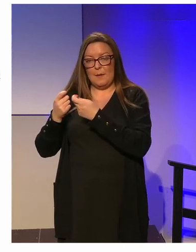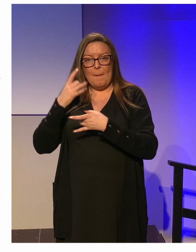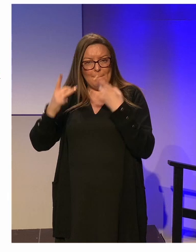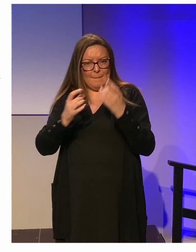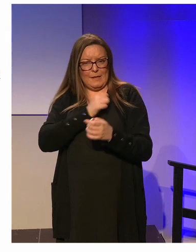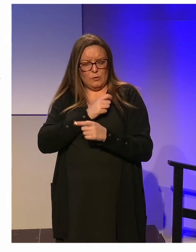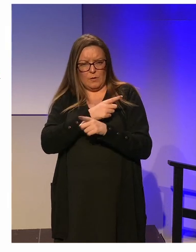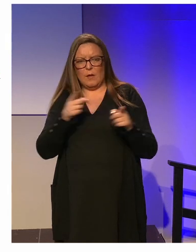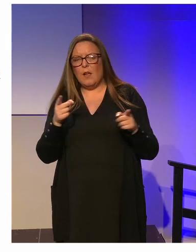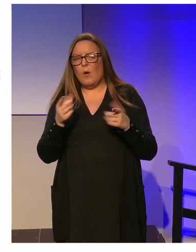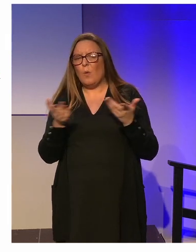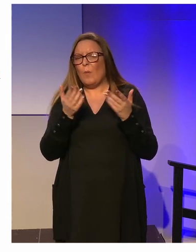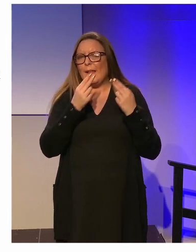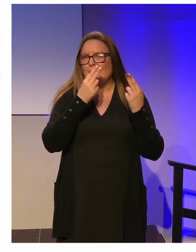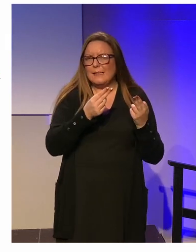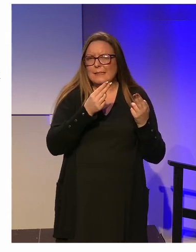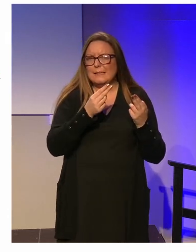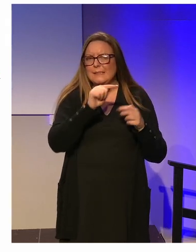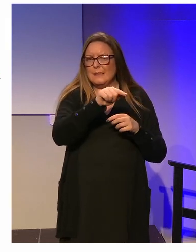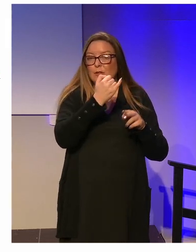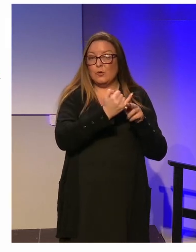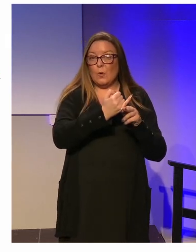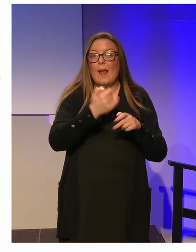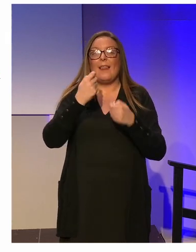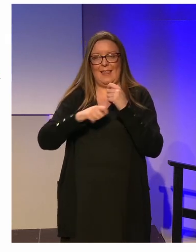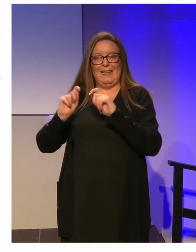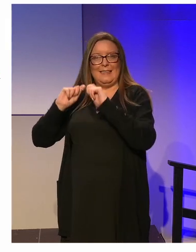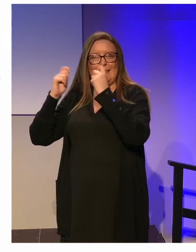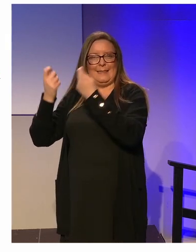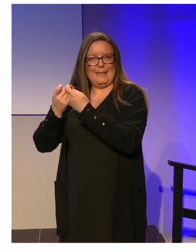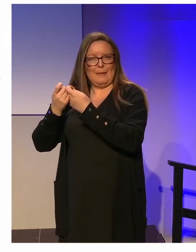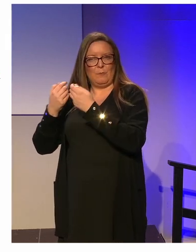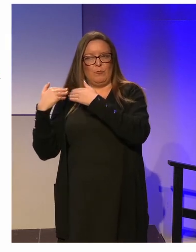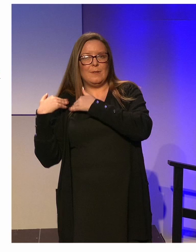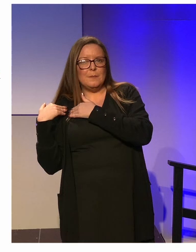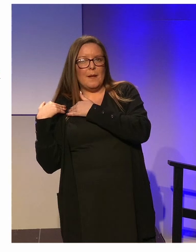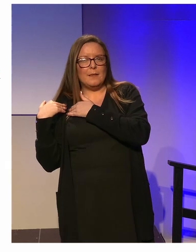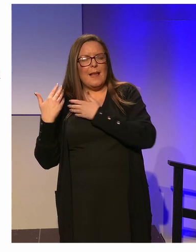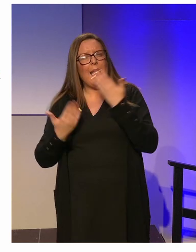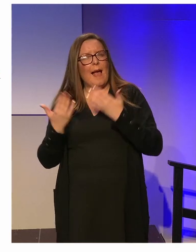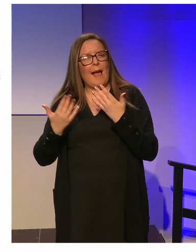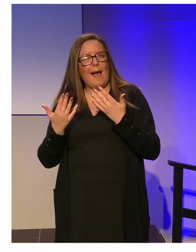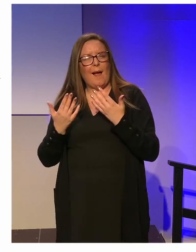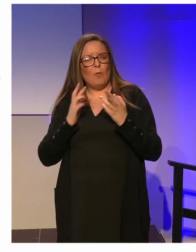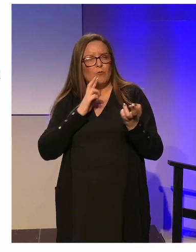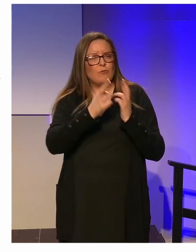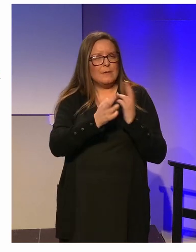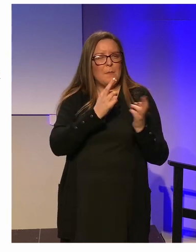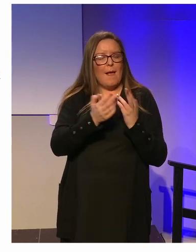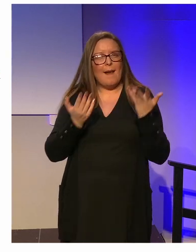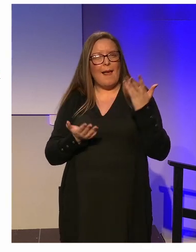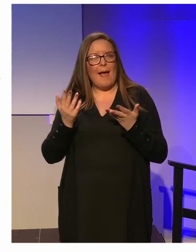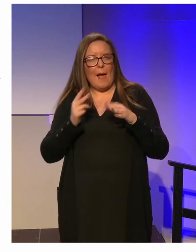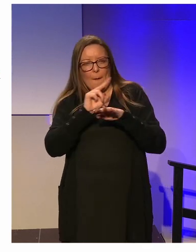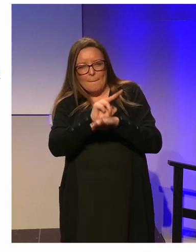where the need is in our school. Then it's a team's responsibility to how are we going to respond to that need and how are we going to monitor